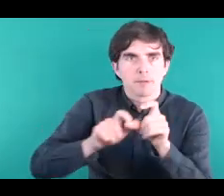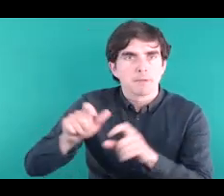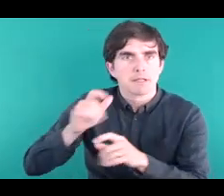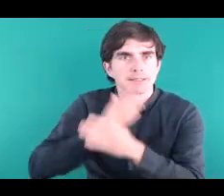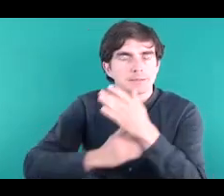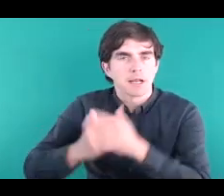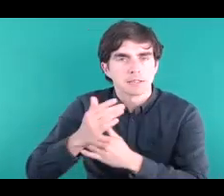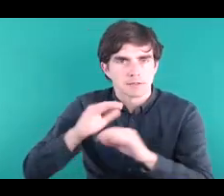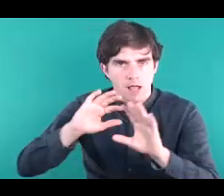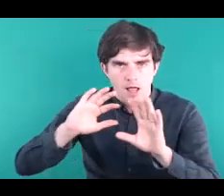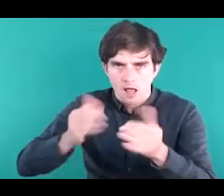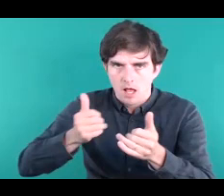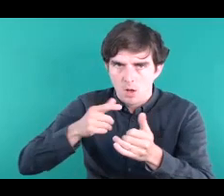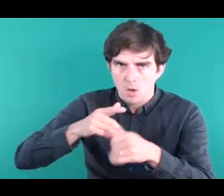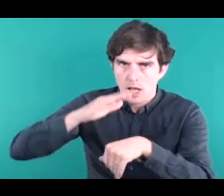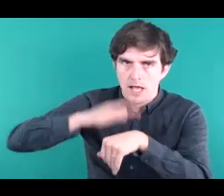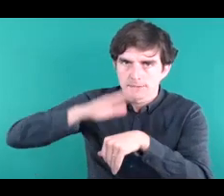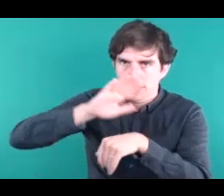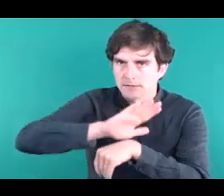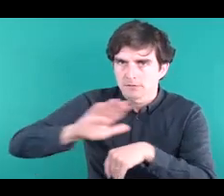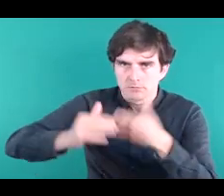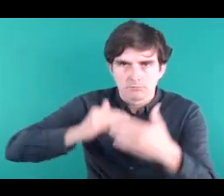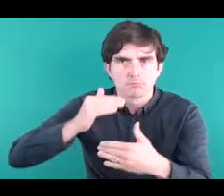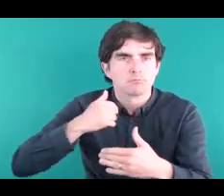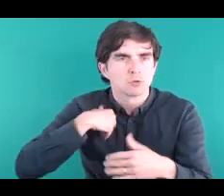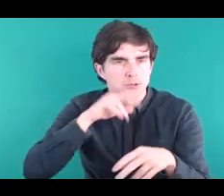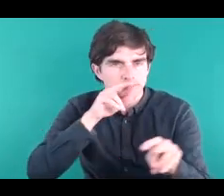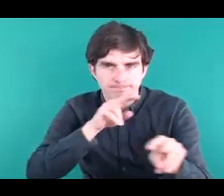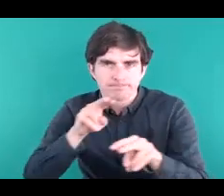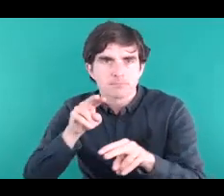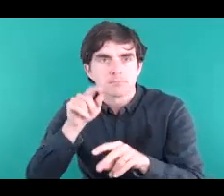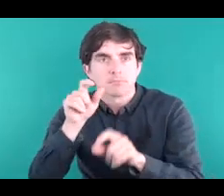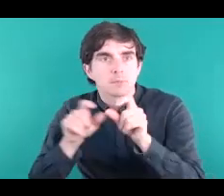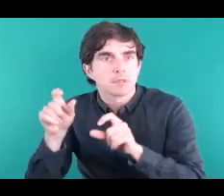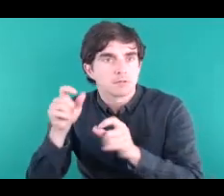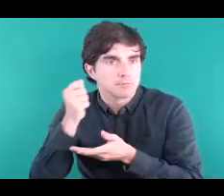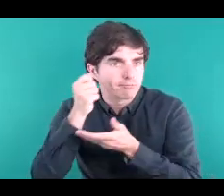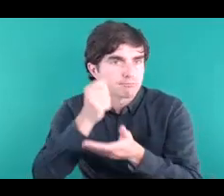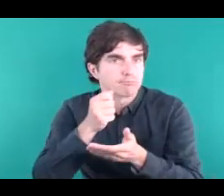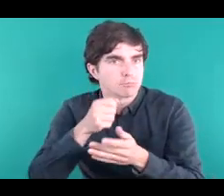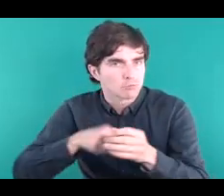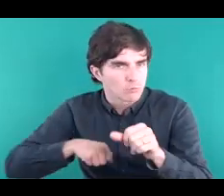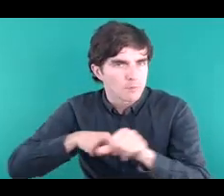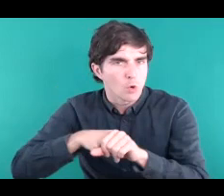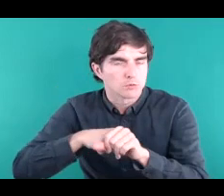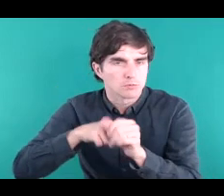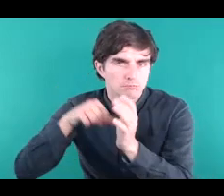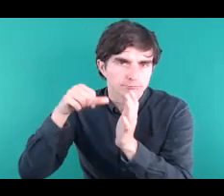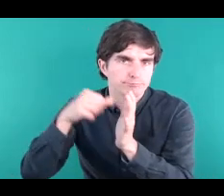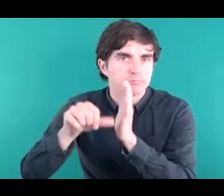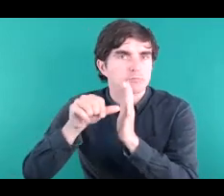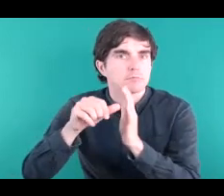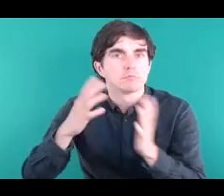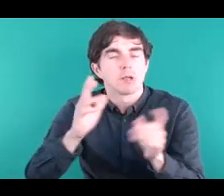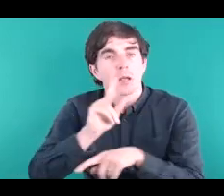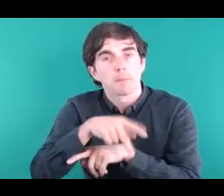and their families, and wash facilities. So some of the donors that have supported this work is like the Open Society Initiative